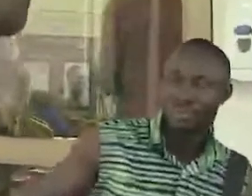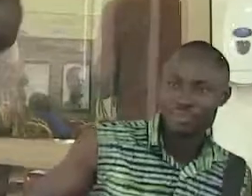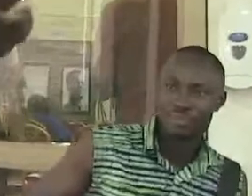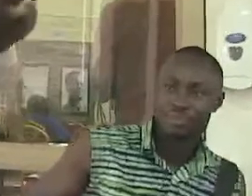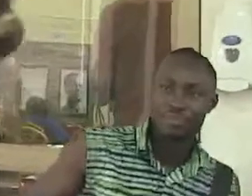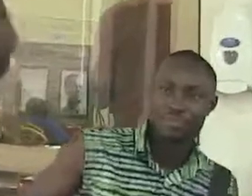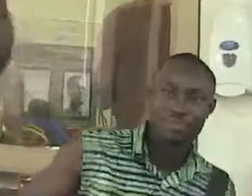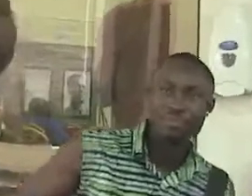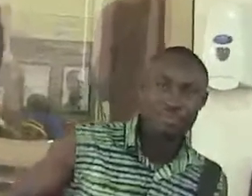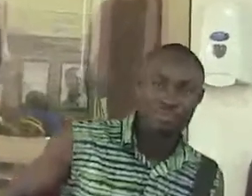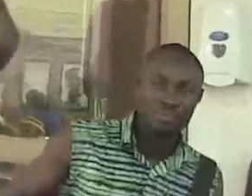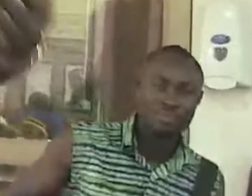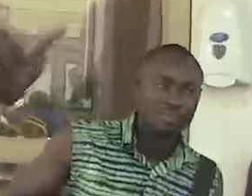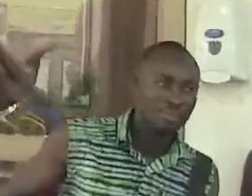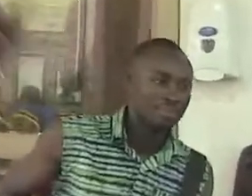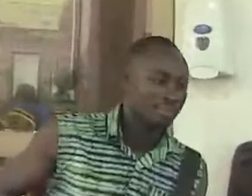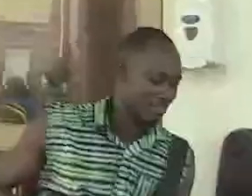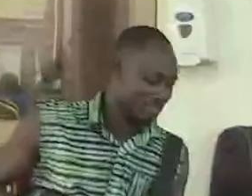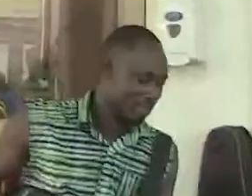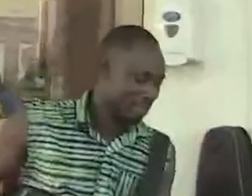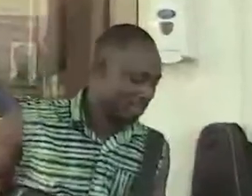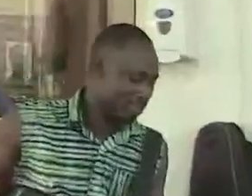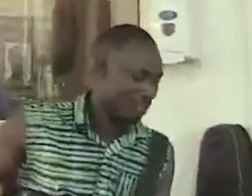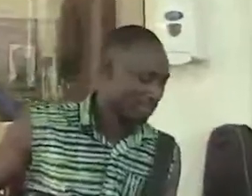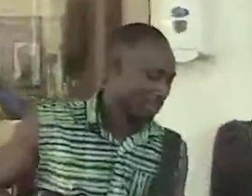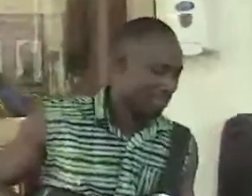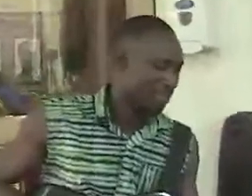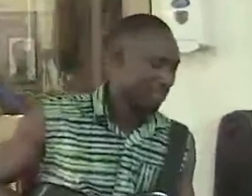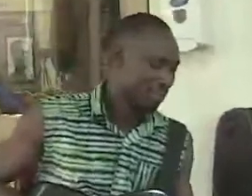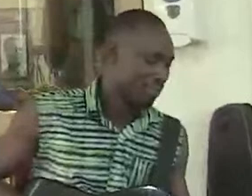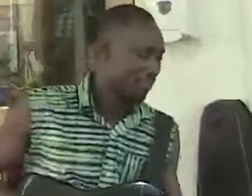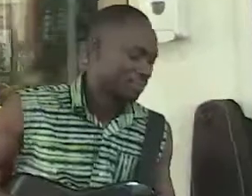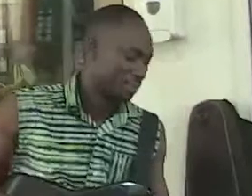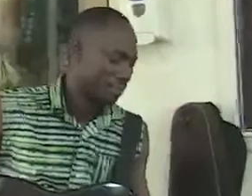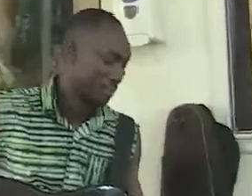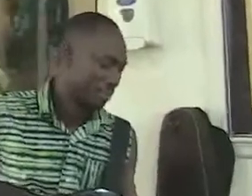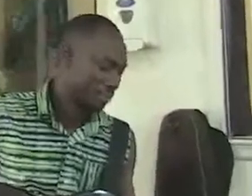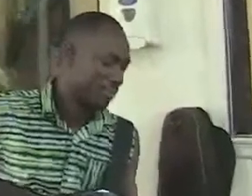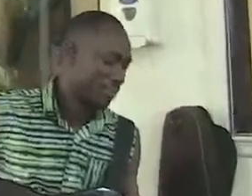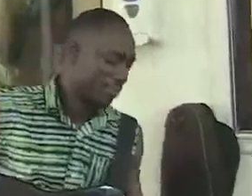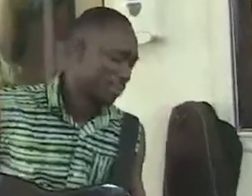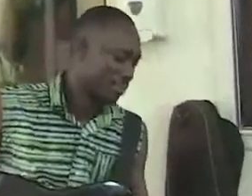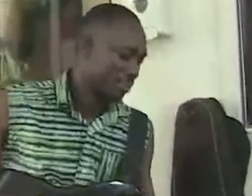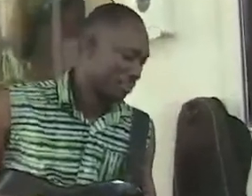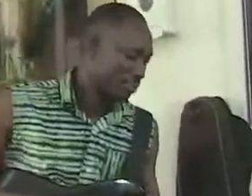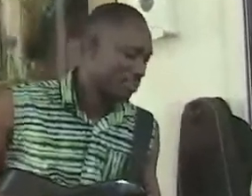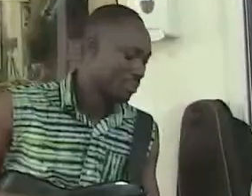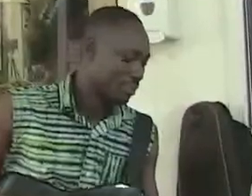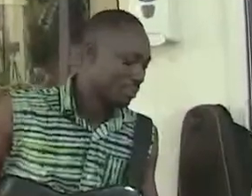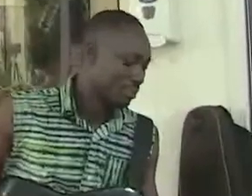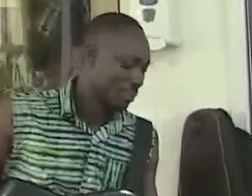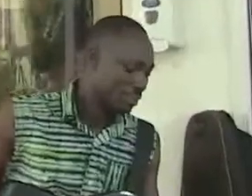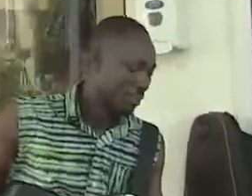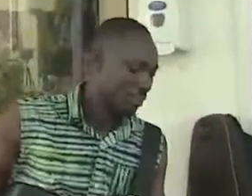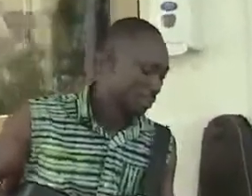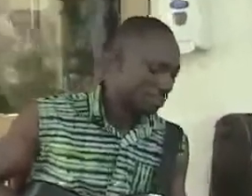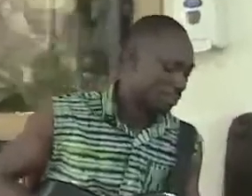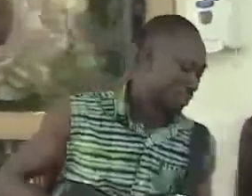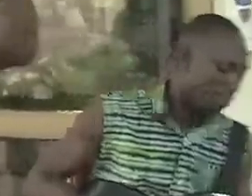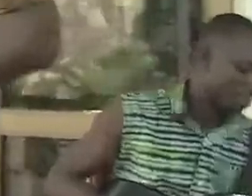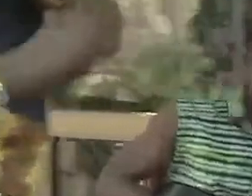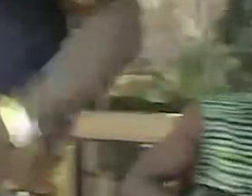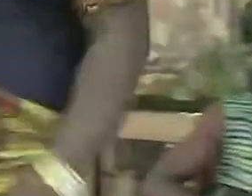on the Ostrequa, Nazana come mundi, eating to moi. Prof,